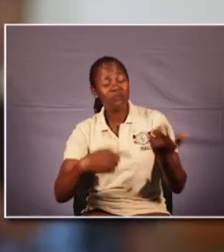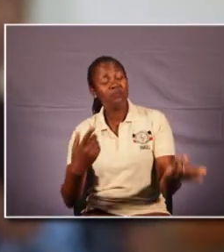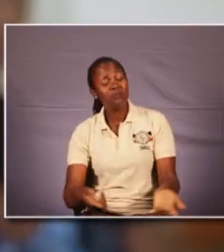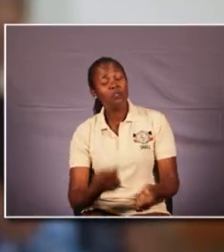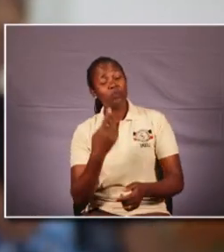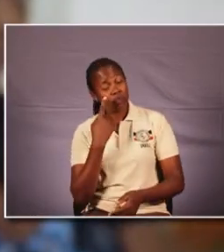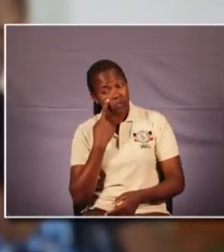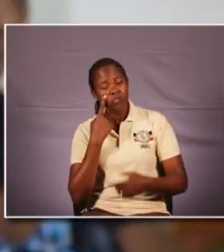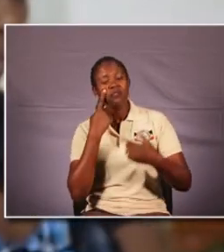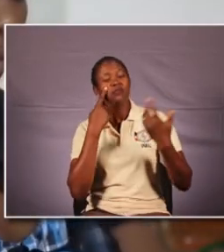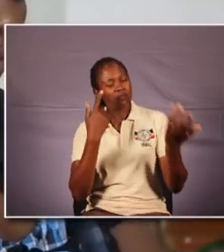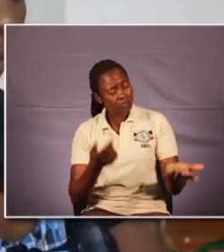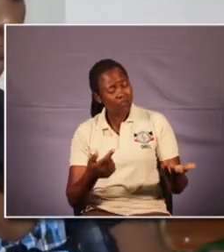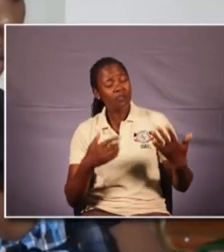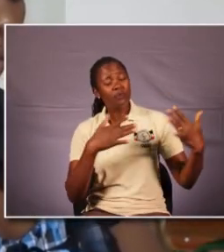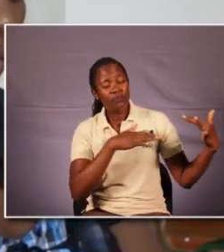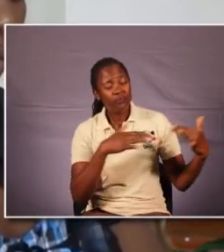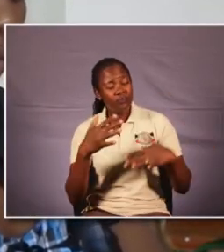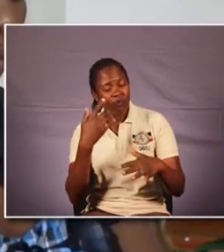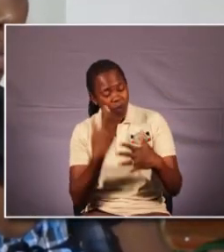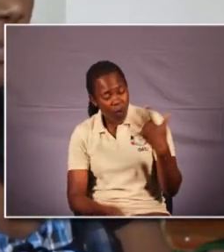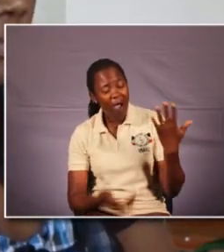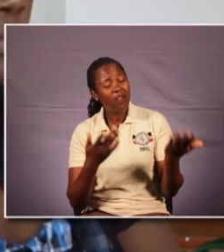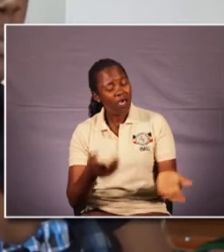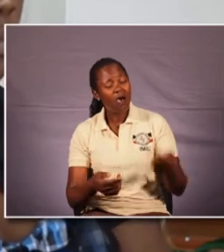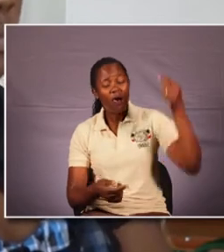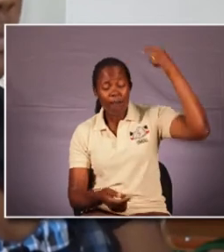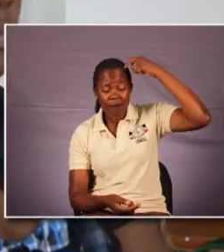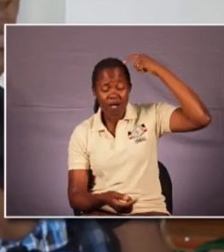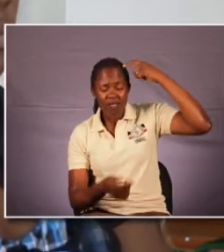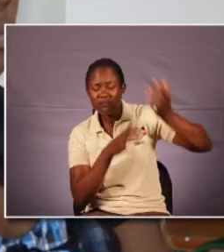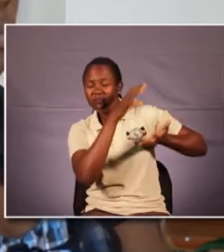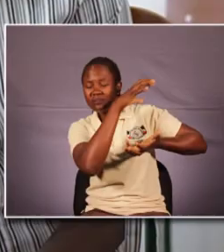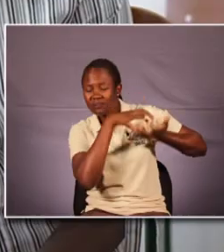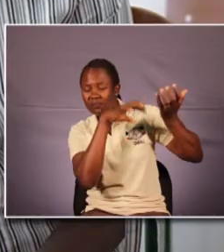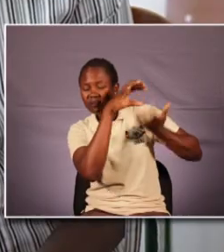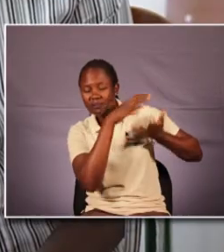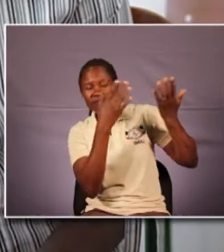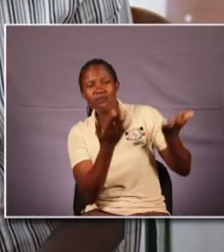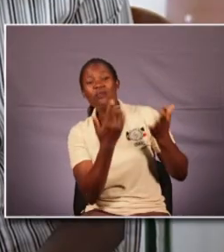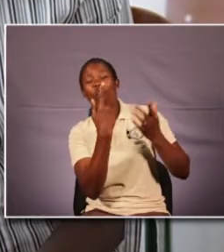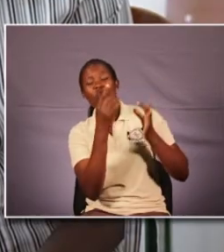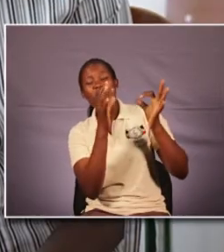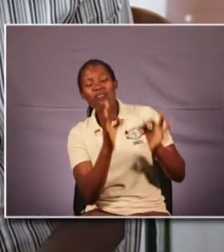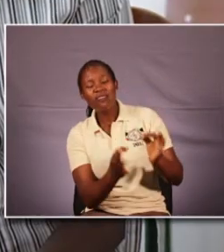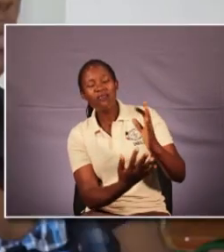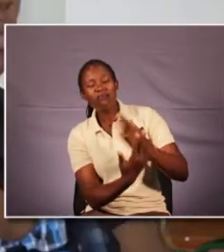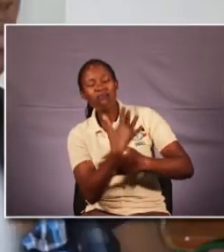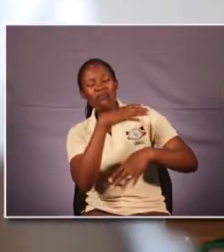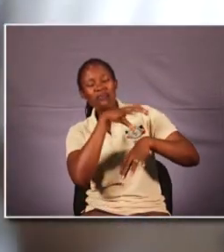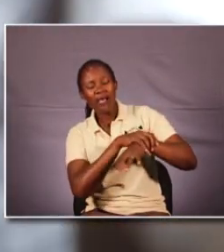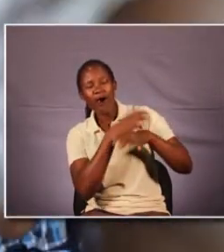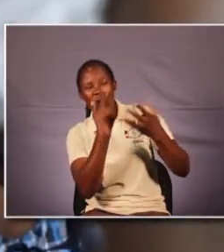battles is not a physical battle. It is a battle that goes on in the mind. And one thing that can really